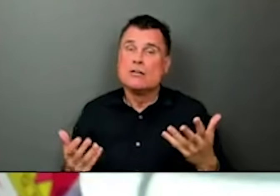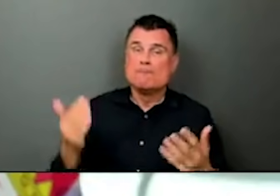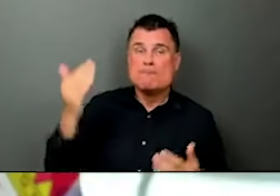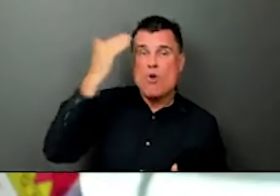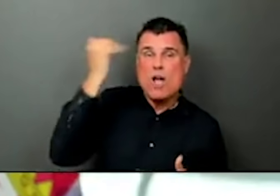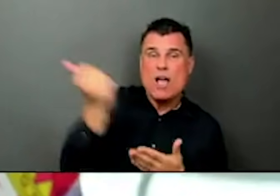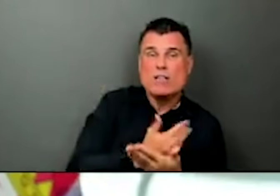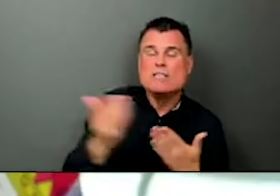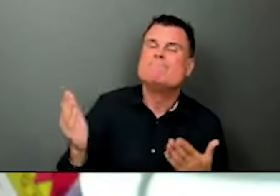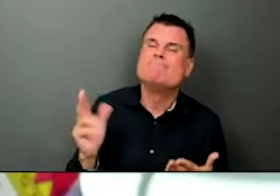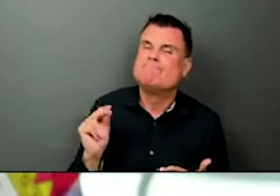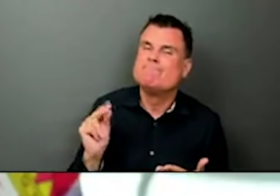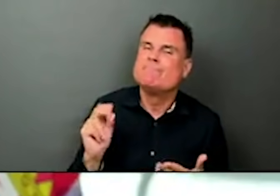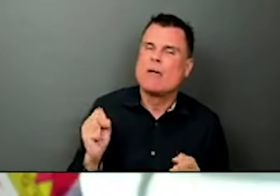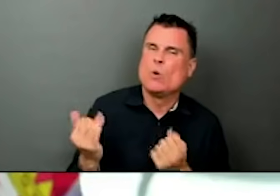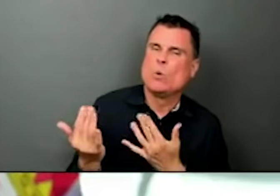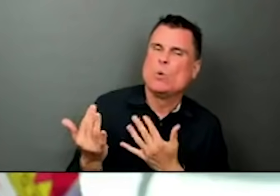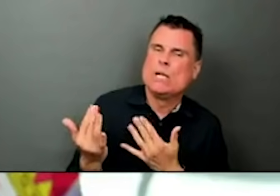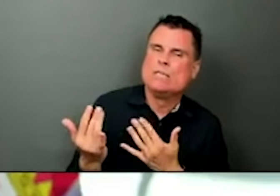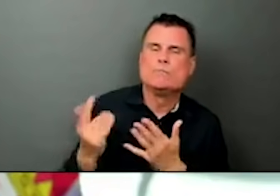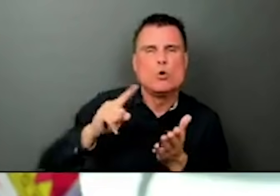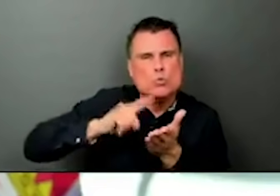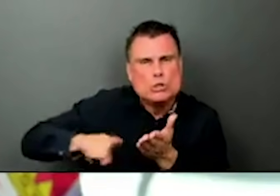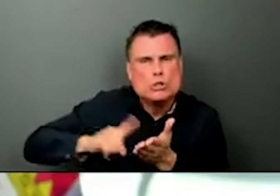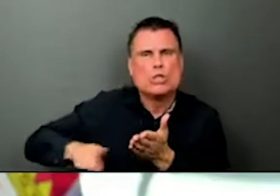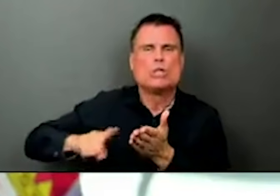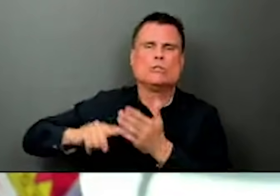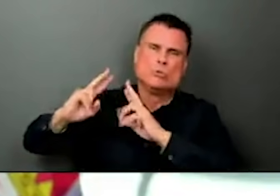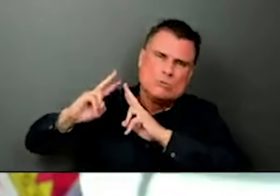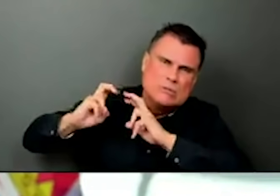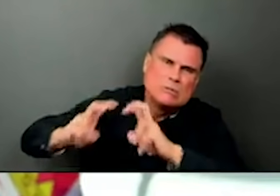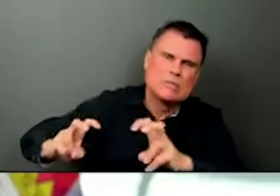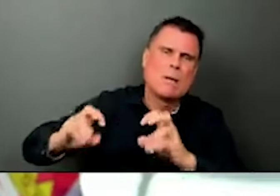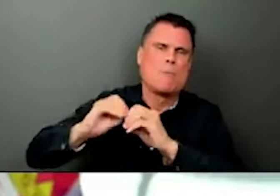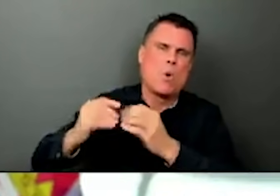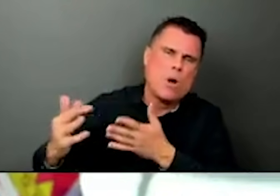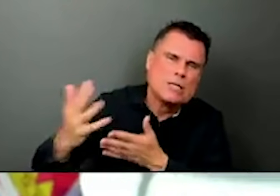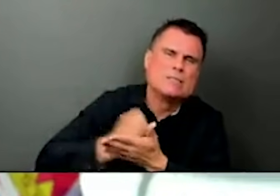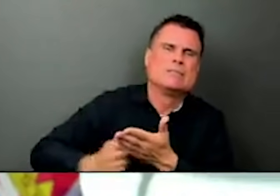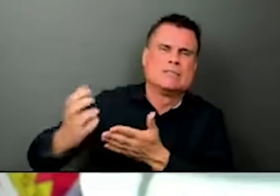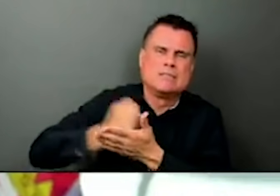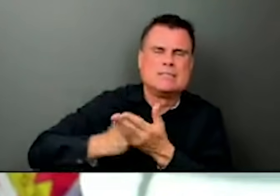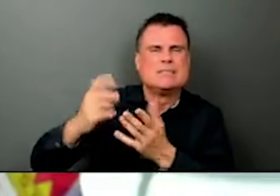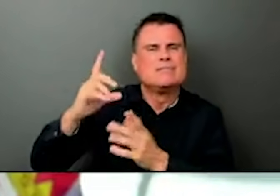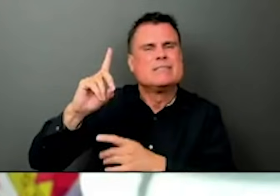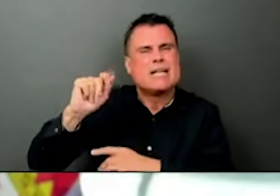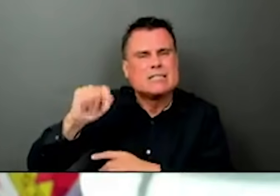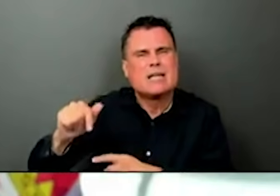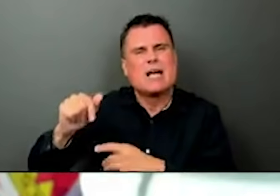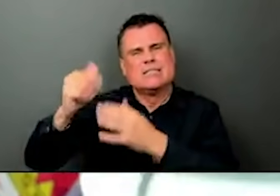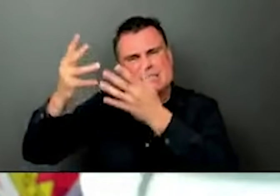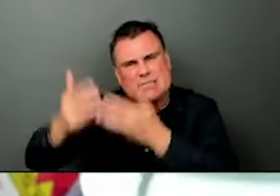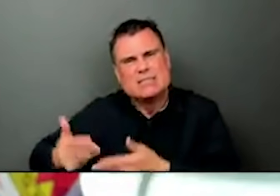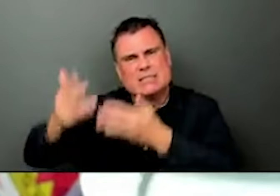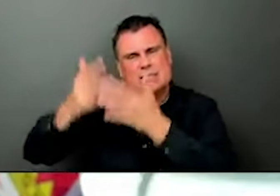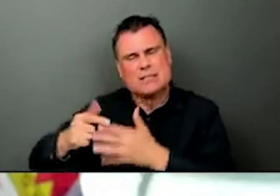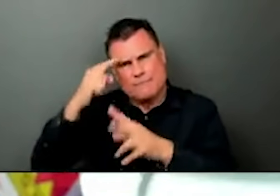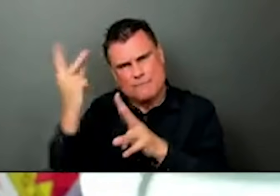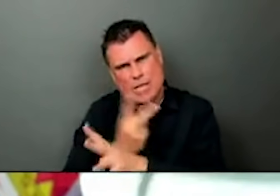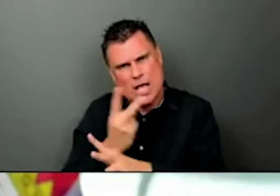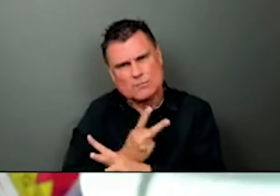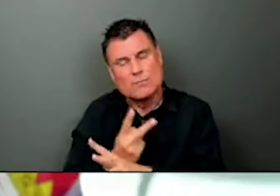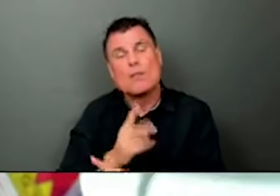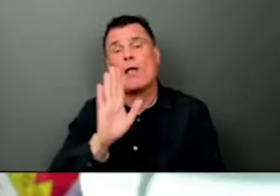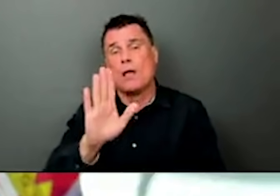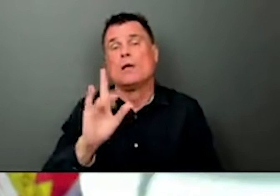vaccine, is measurable and is produced through the mixed schedule. So we do have